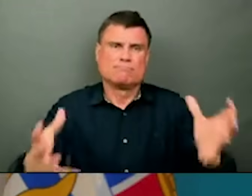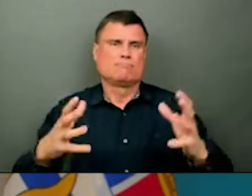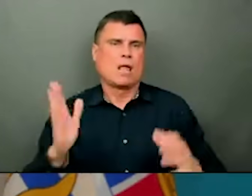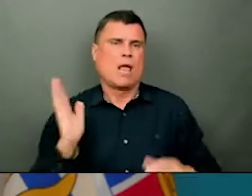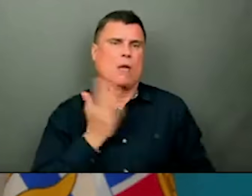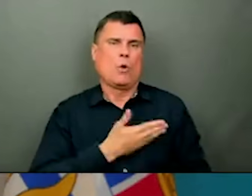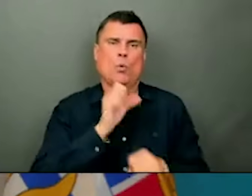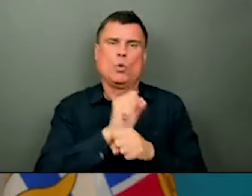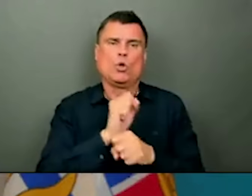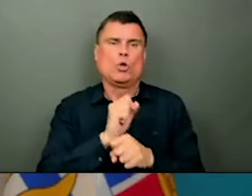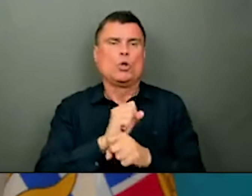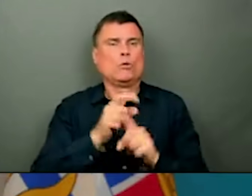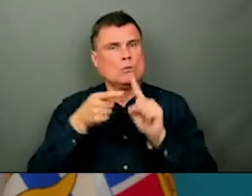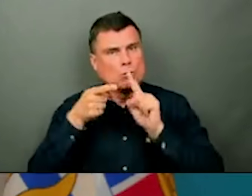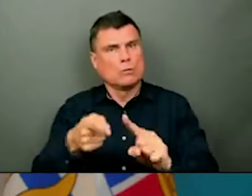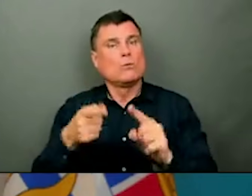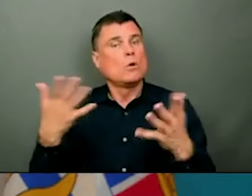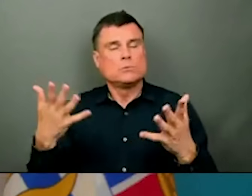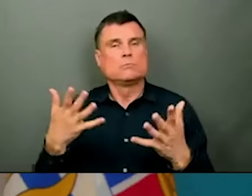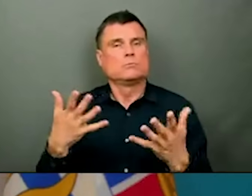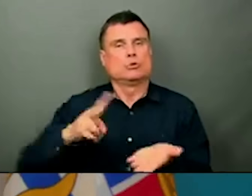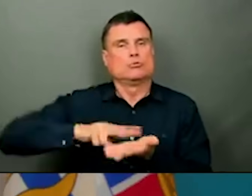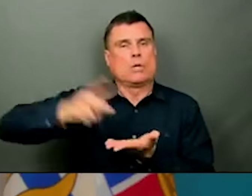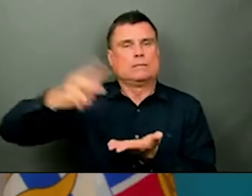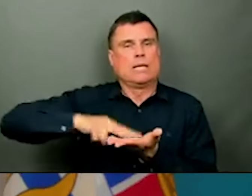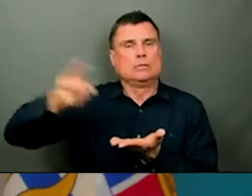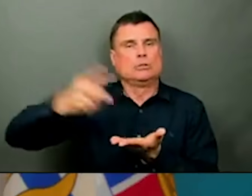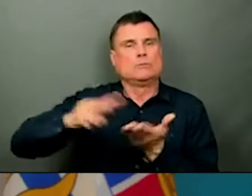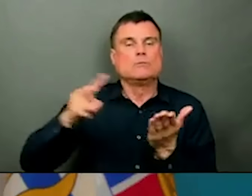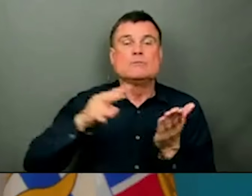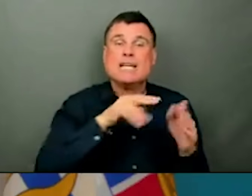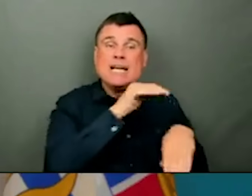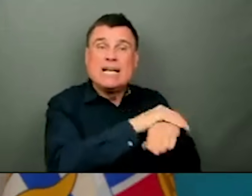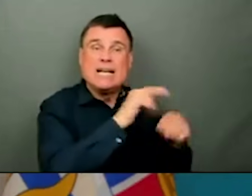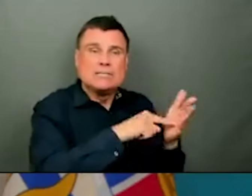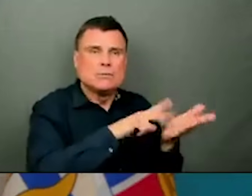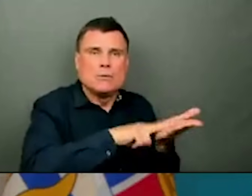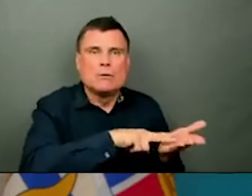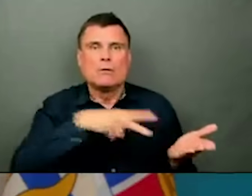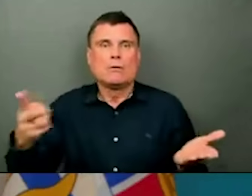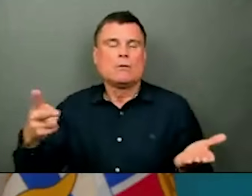that that speaks to them and from people who speak to them.